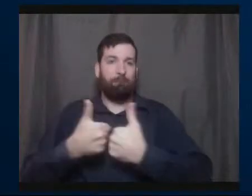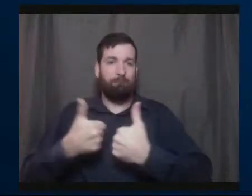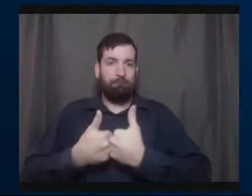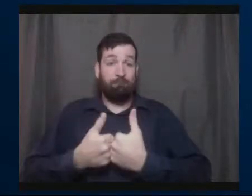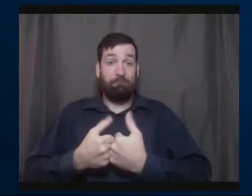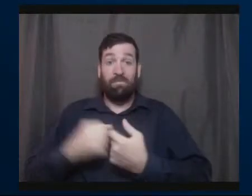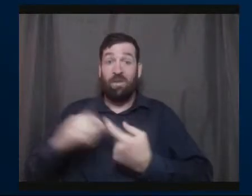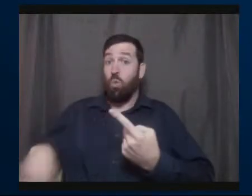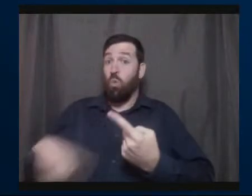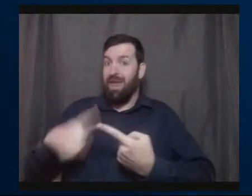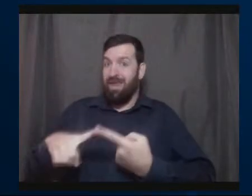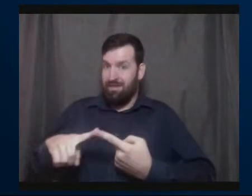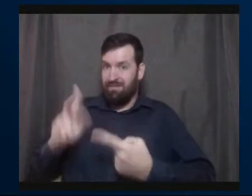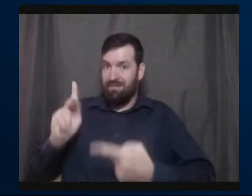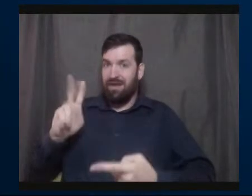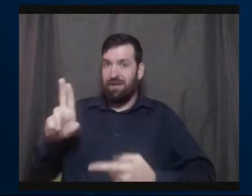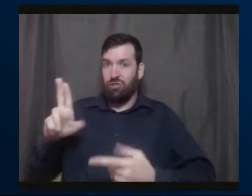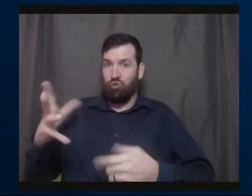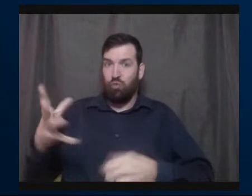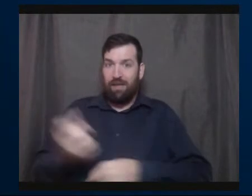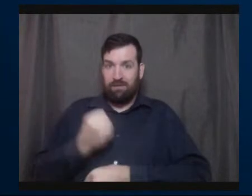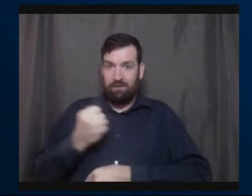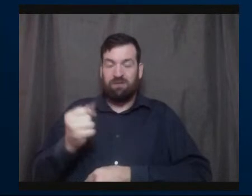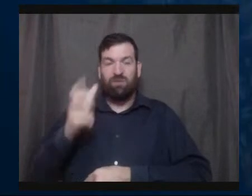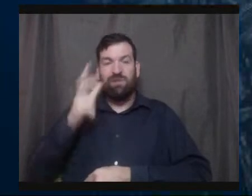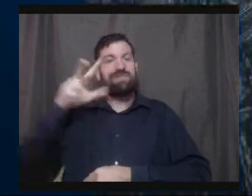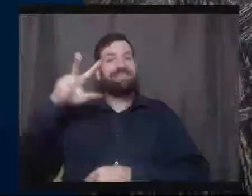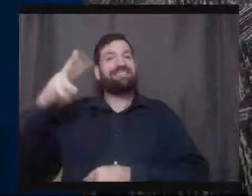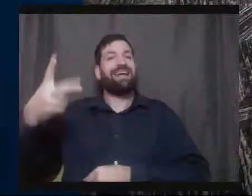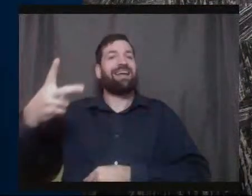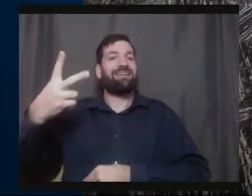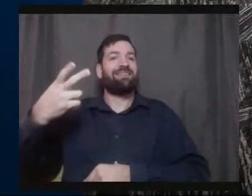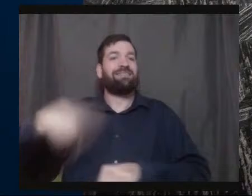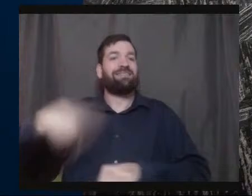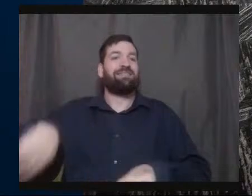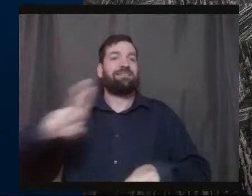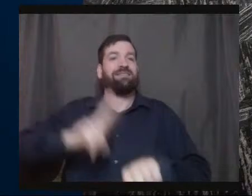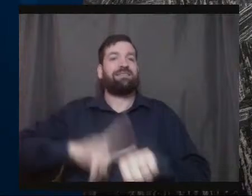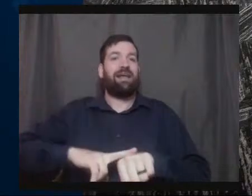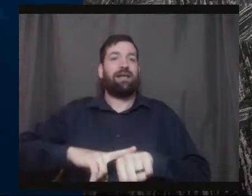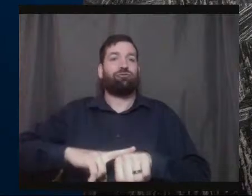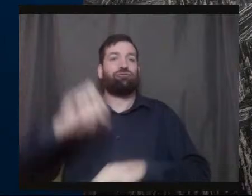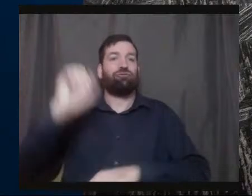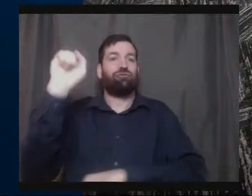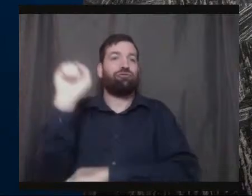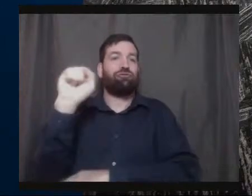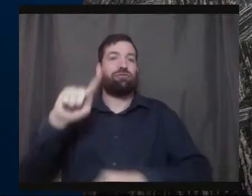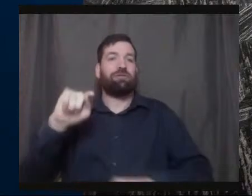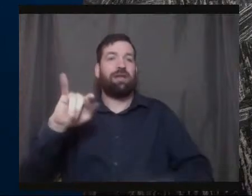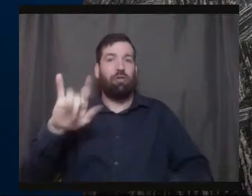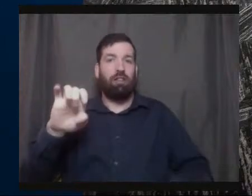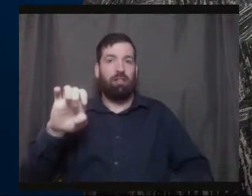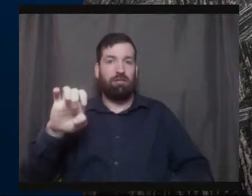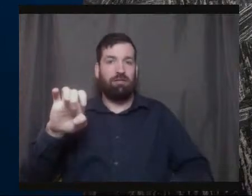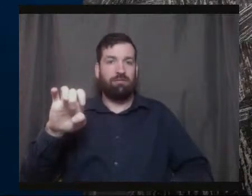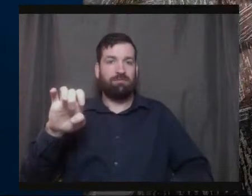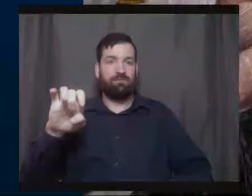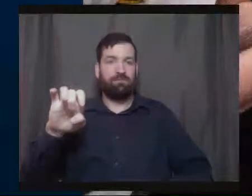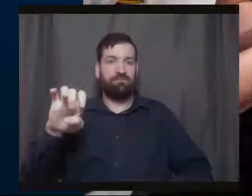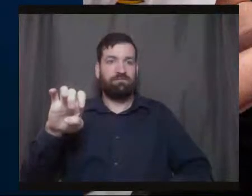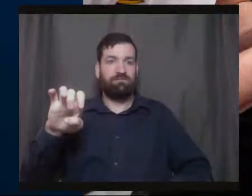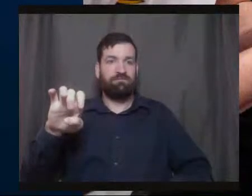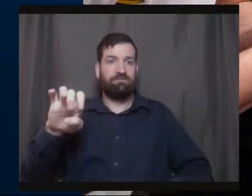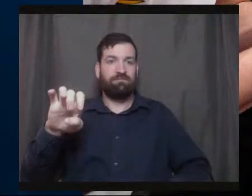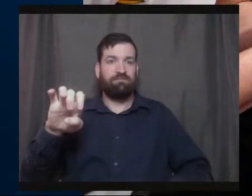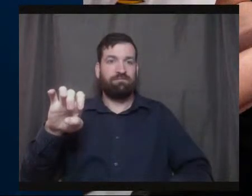they win, Bill Self will get his second national title as head coach and a fourth trophy for the Kansas program. That would place it behind only 5 other